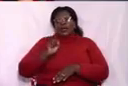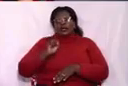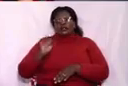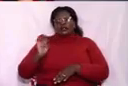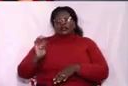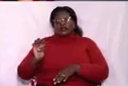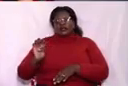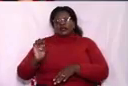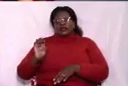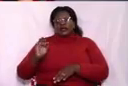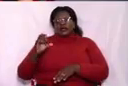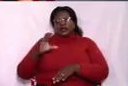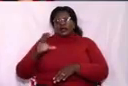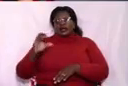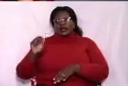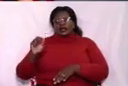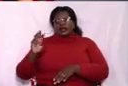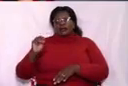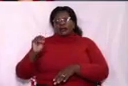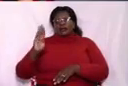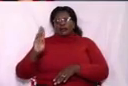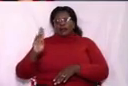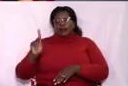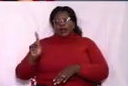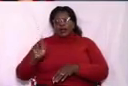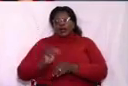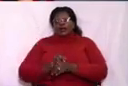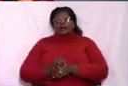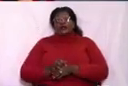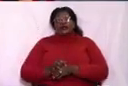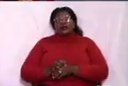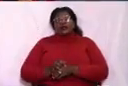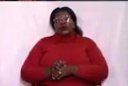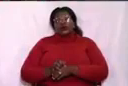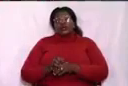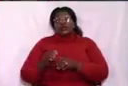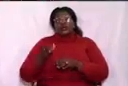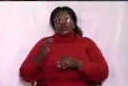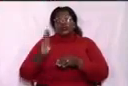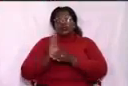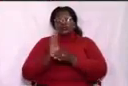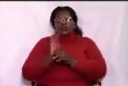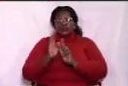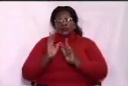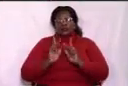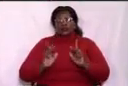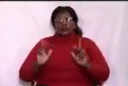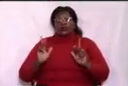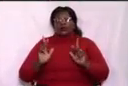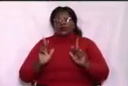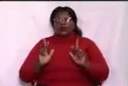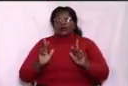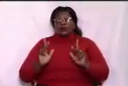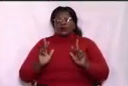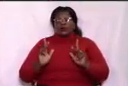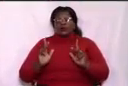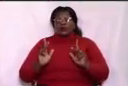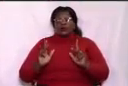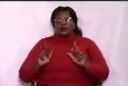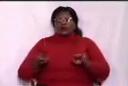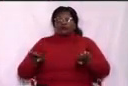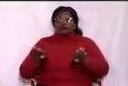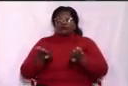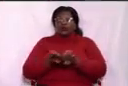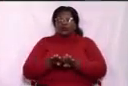and innovation center for Startup Namibia, and it aims to build